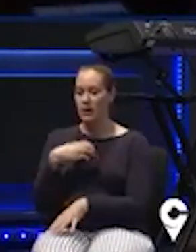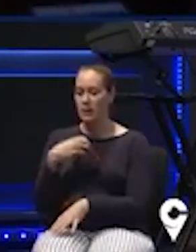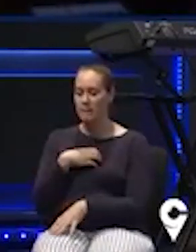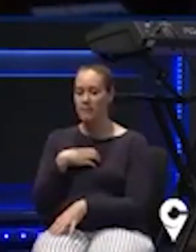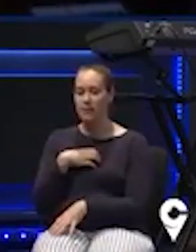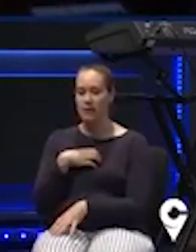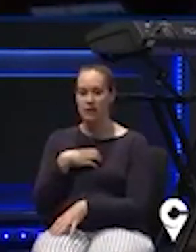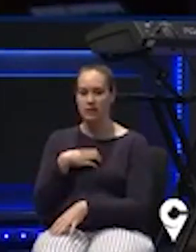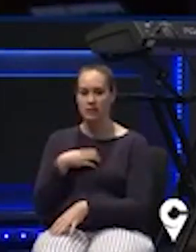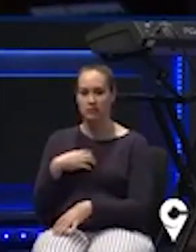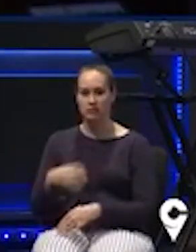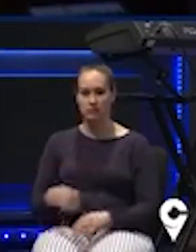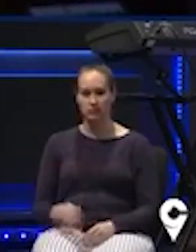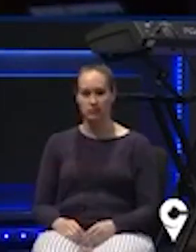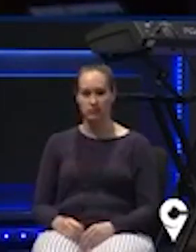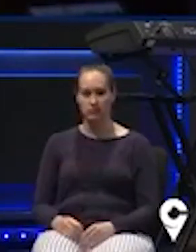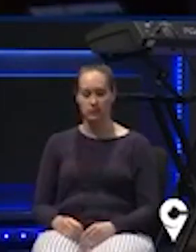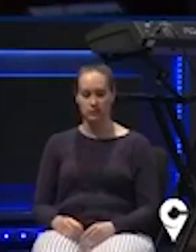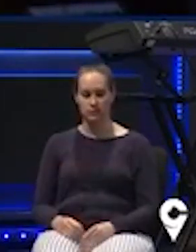arguing.